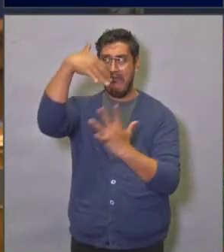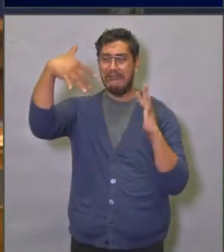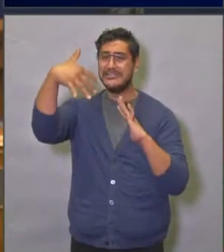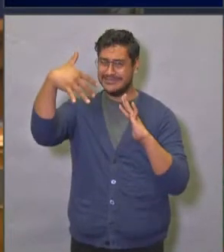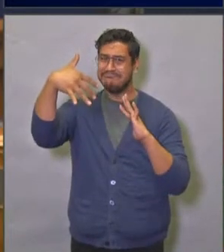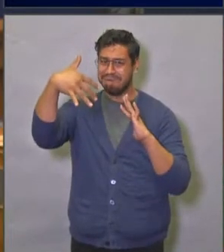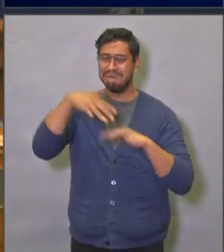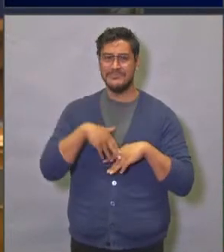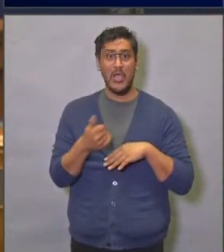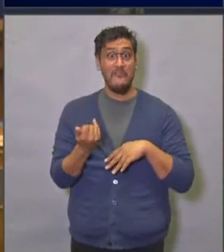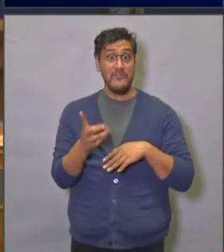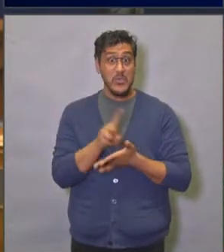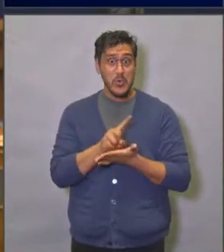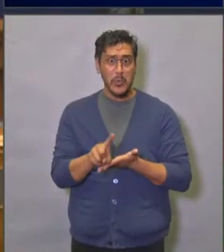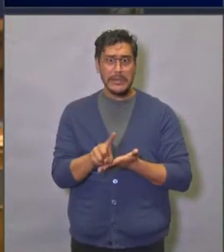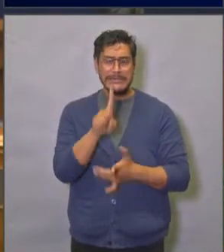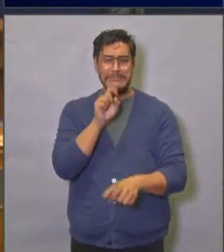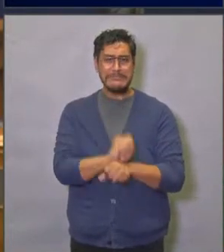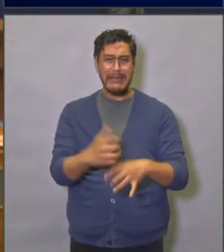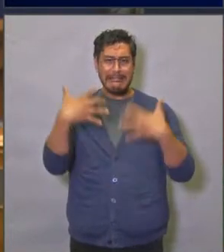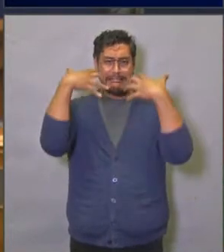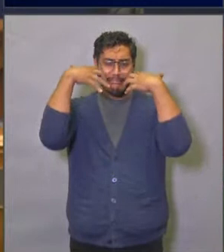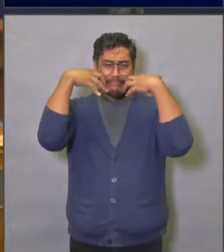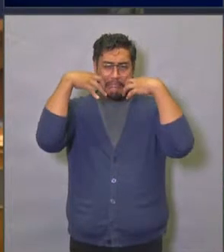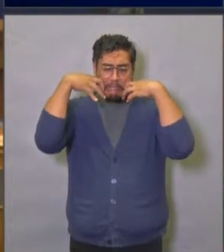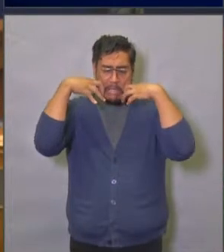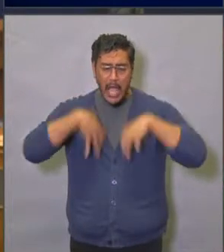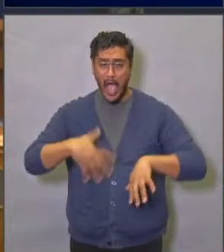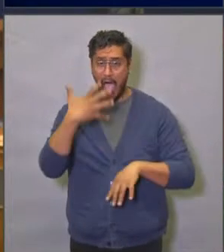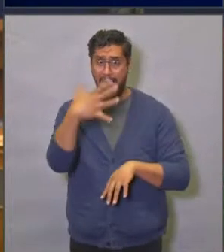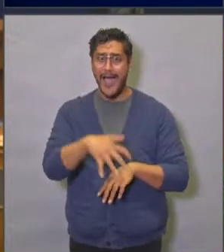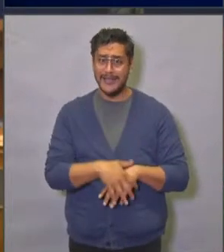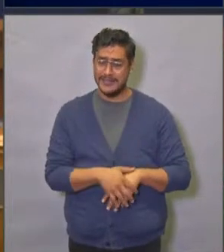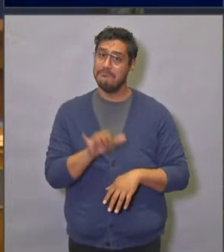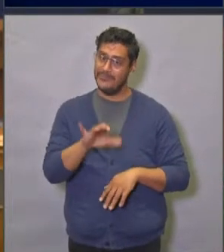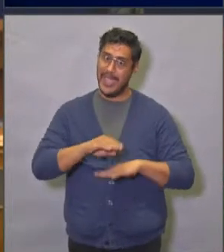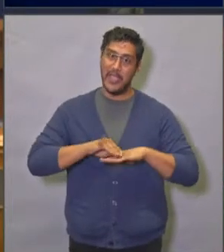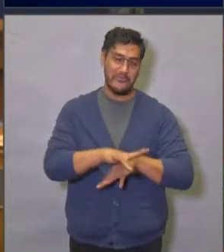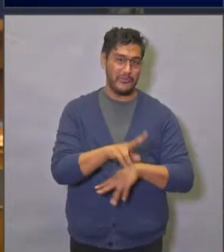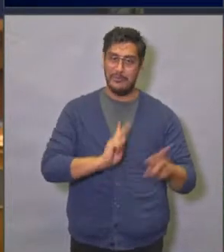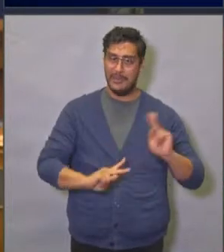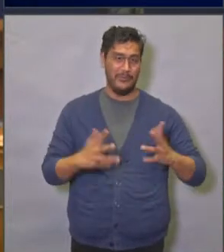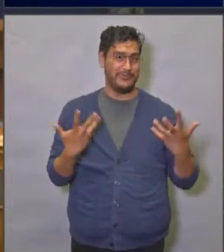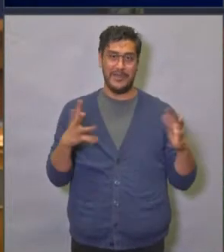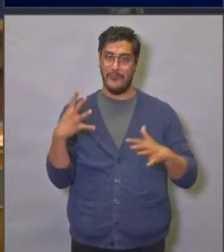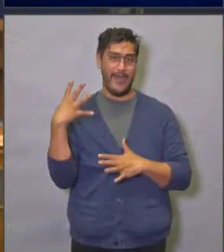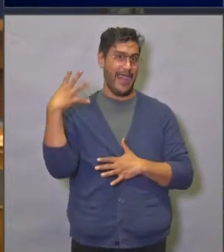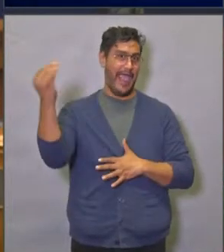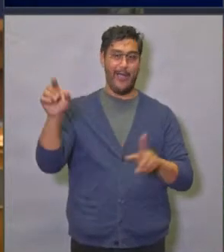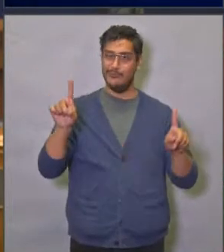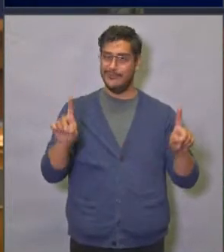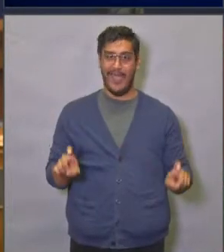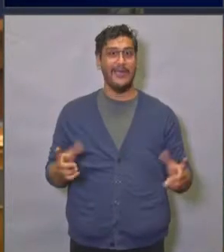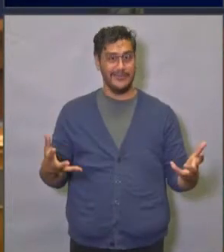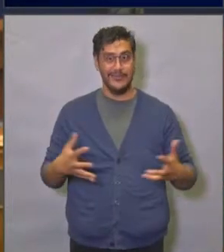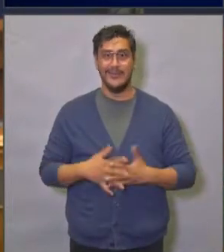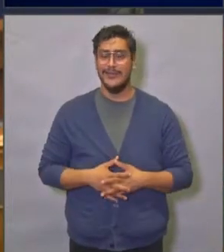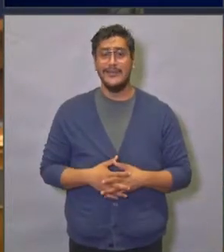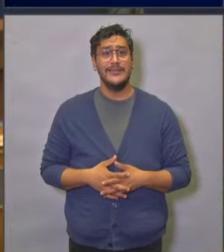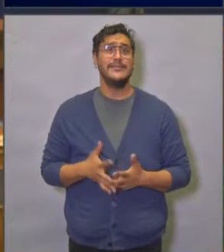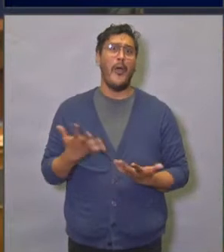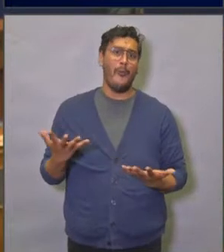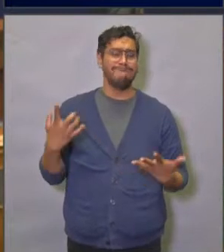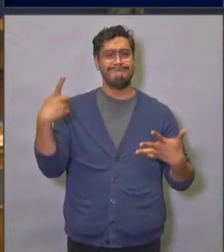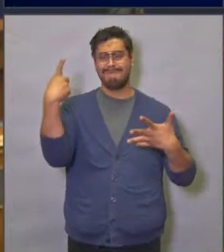couple of weeks that were very hot. That probably also contributed to people's reluctance to venture outside and go get testing. And so